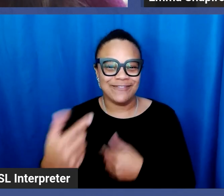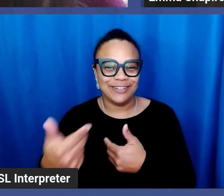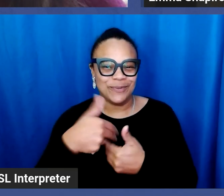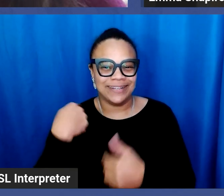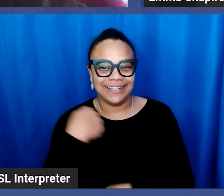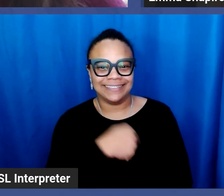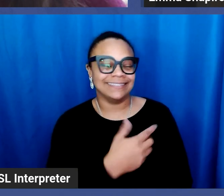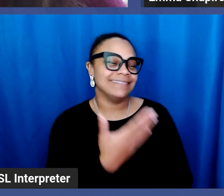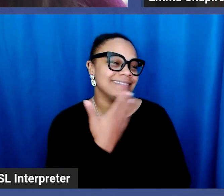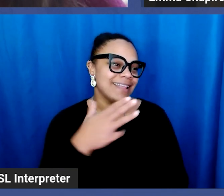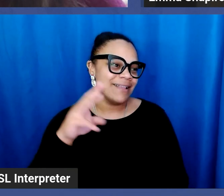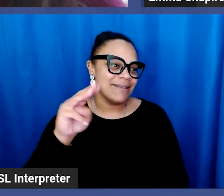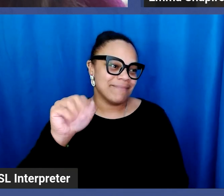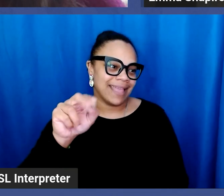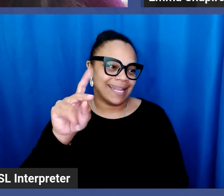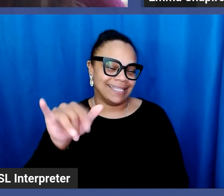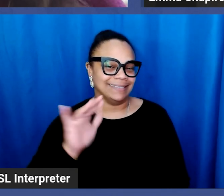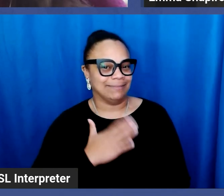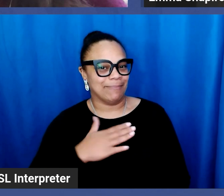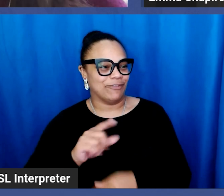Thank you so much, Mandy. This is a privilege.